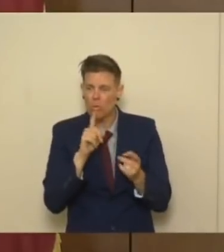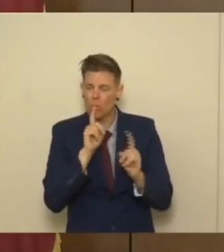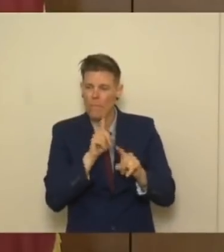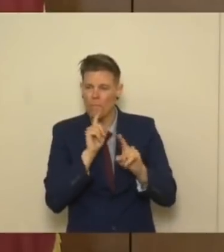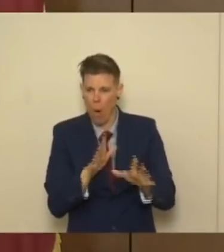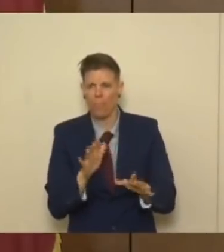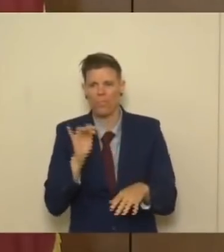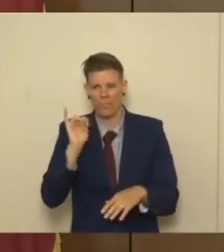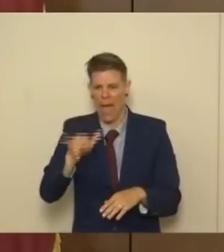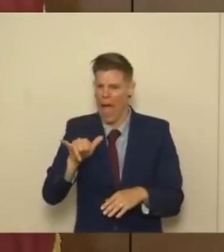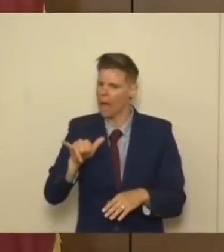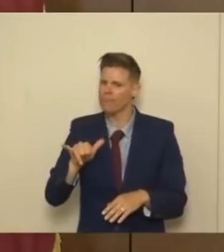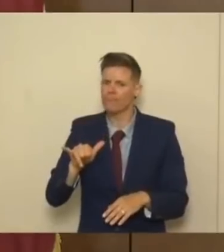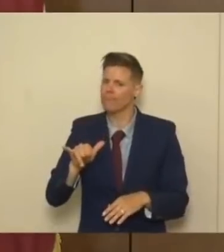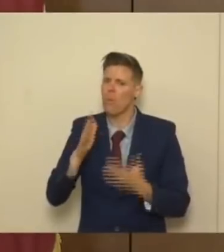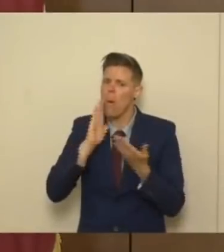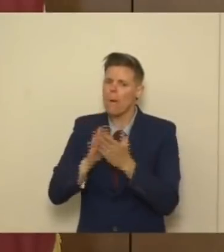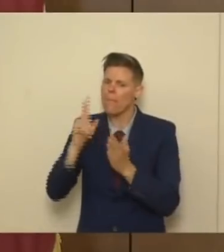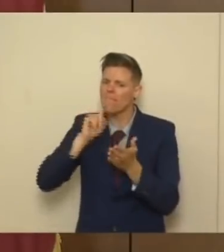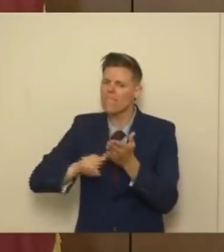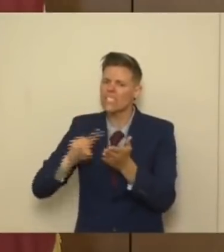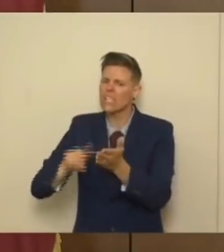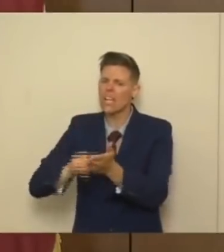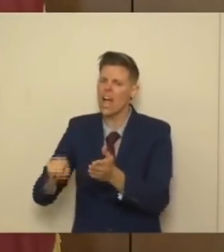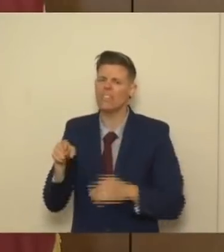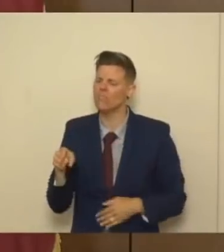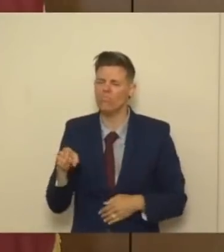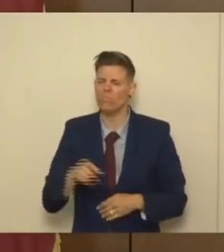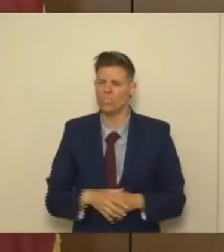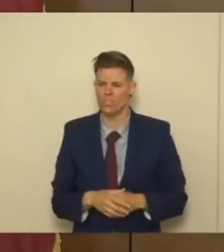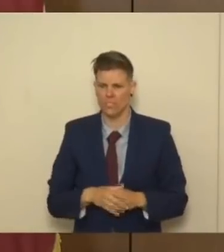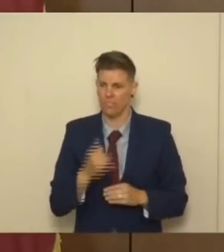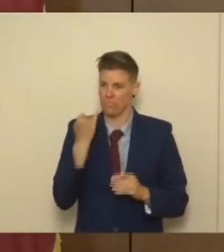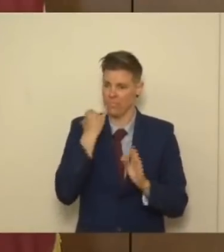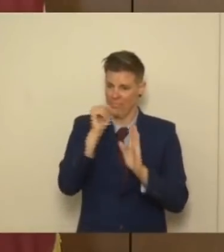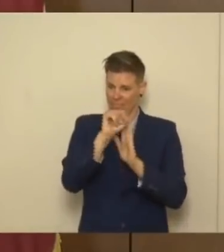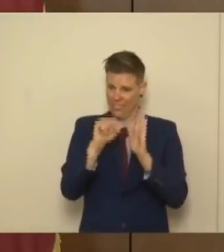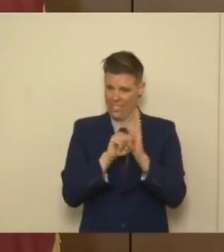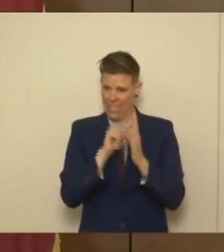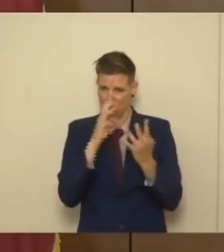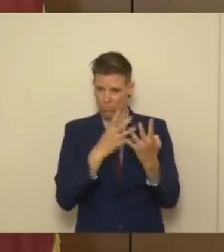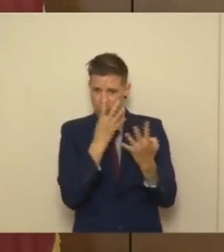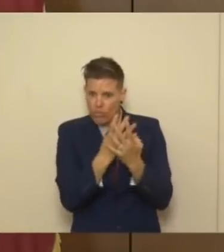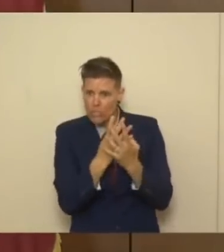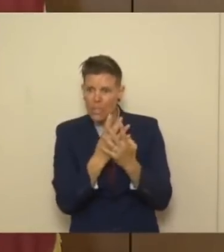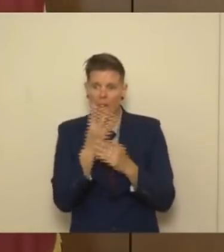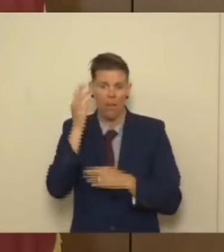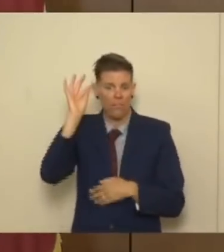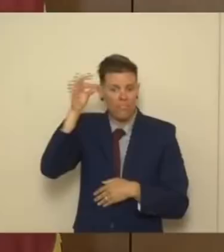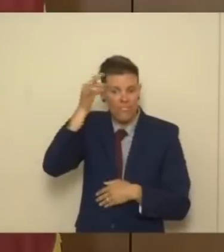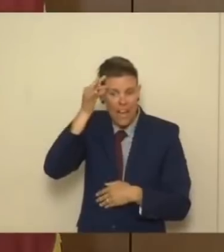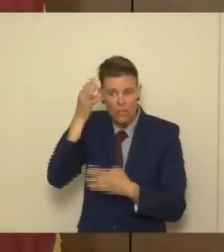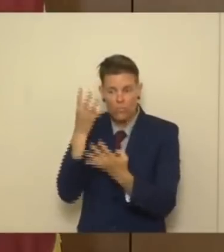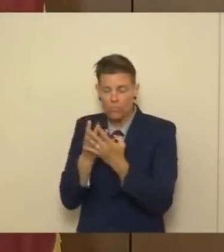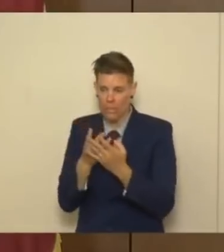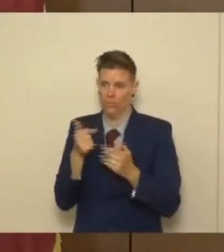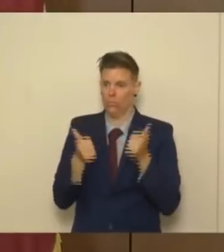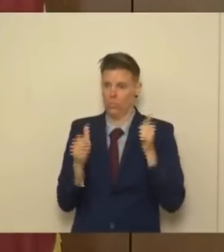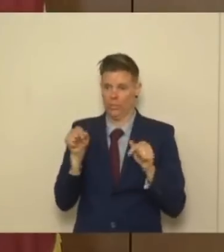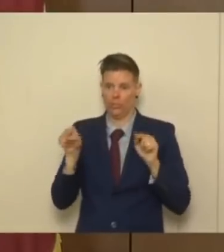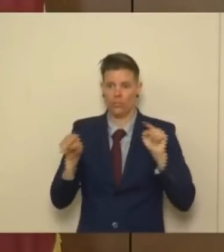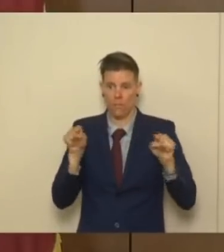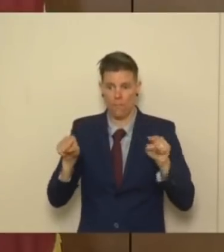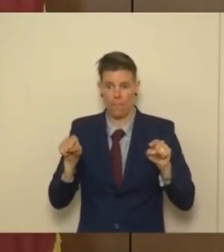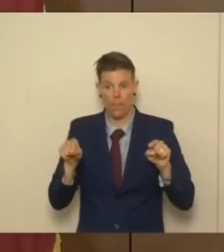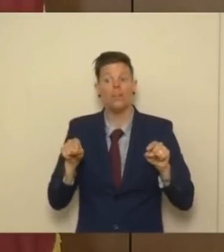state side or it's the federal side. And this is a really complicating factor. We can't control the infection